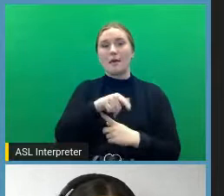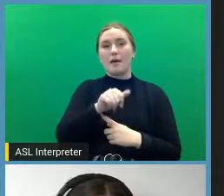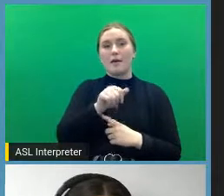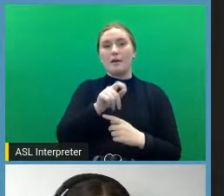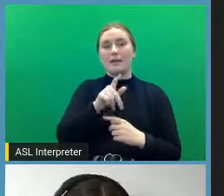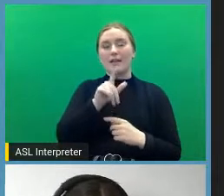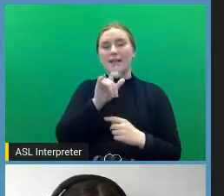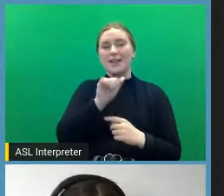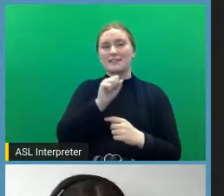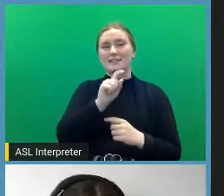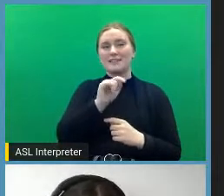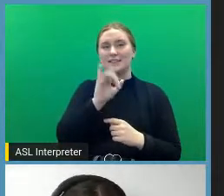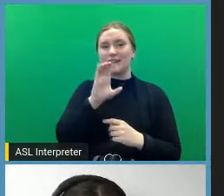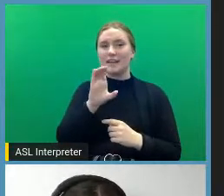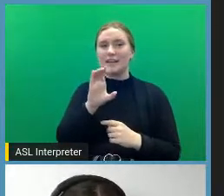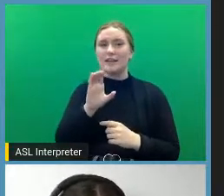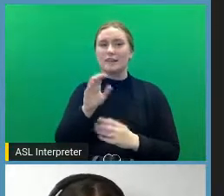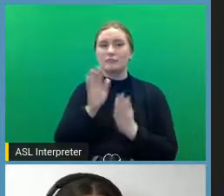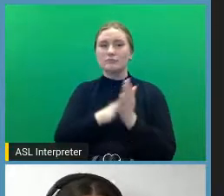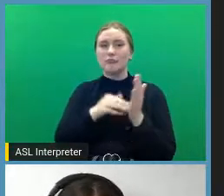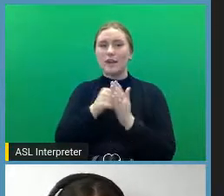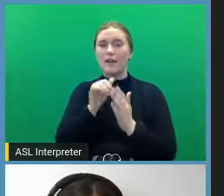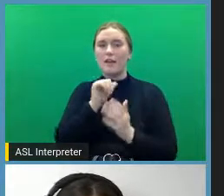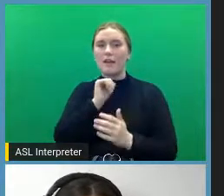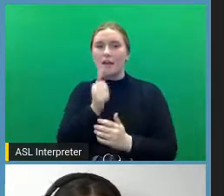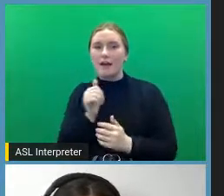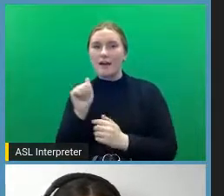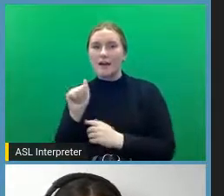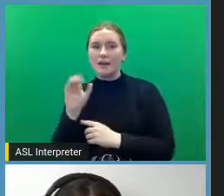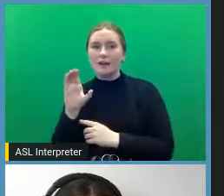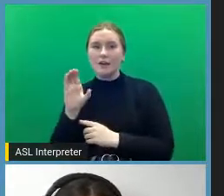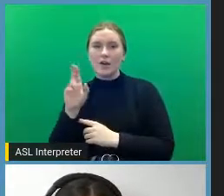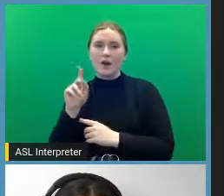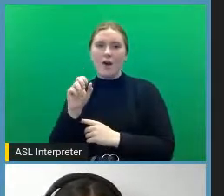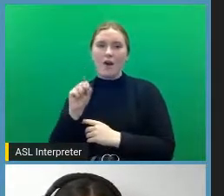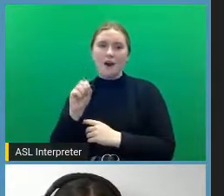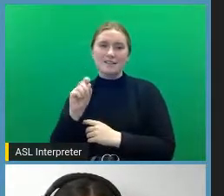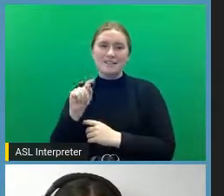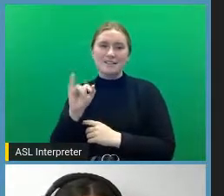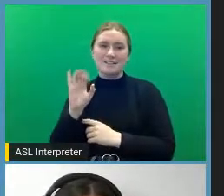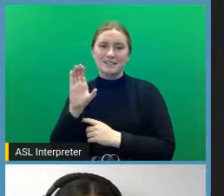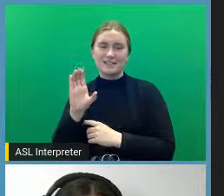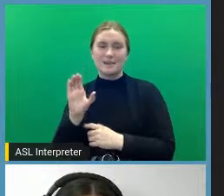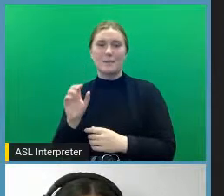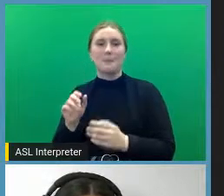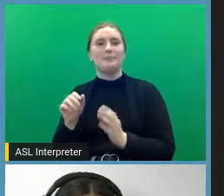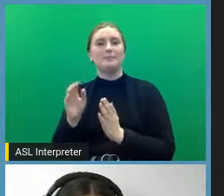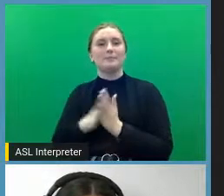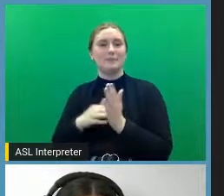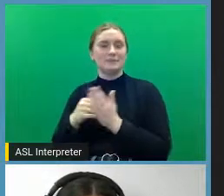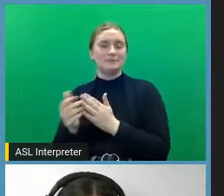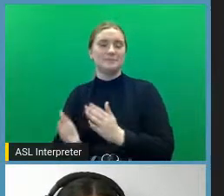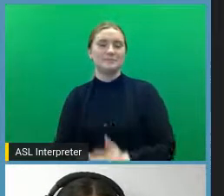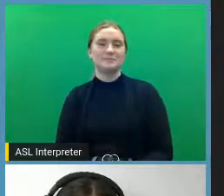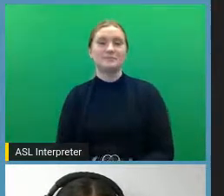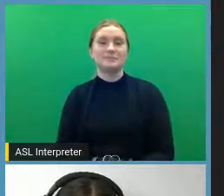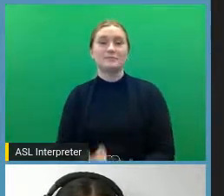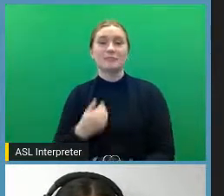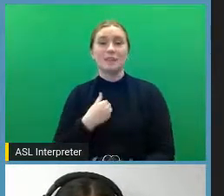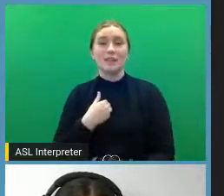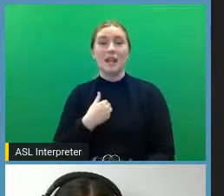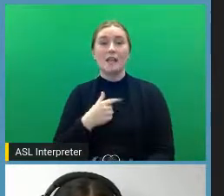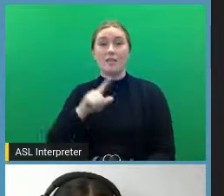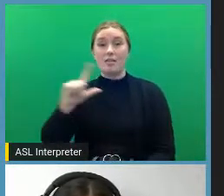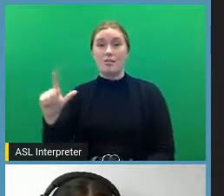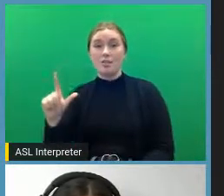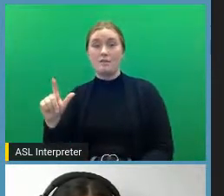And then below, so this is a screenshot where we have transcript on the left and then a video on